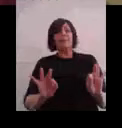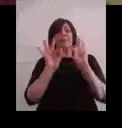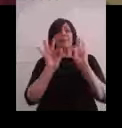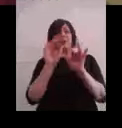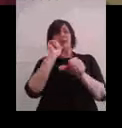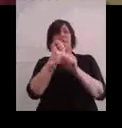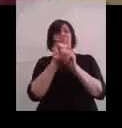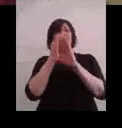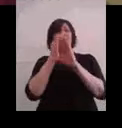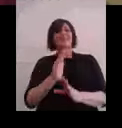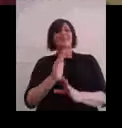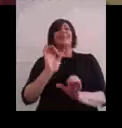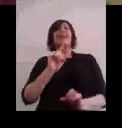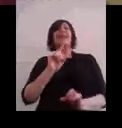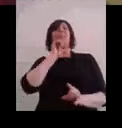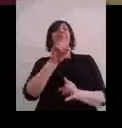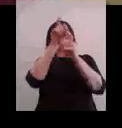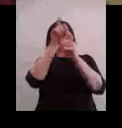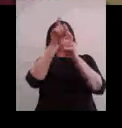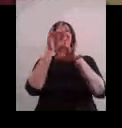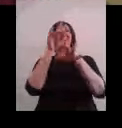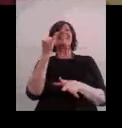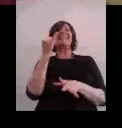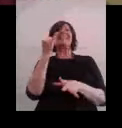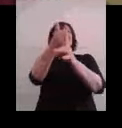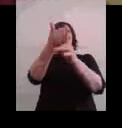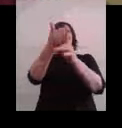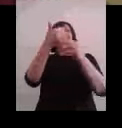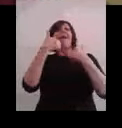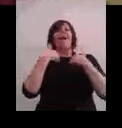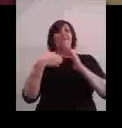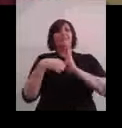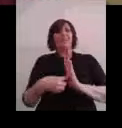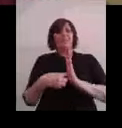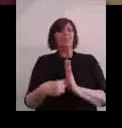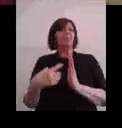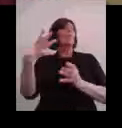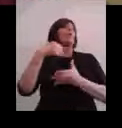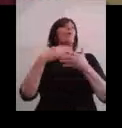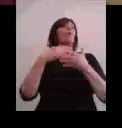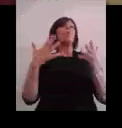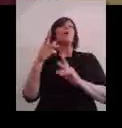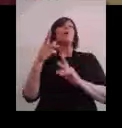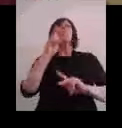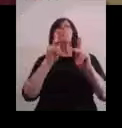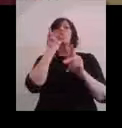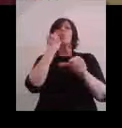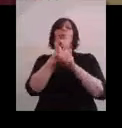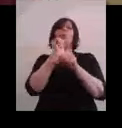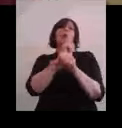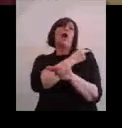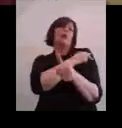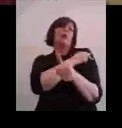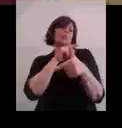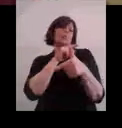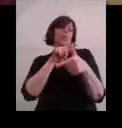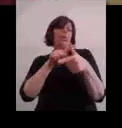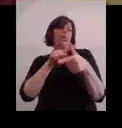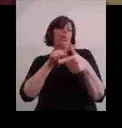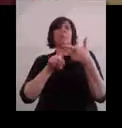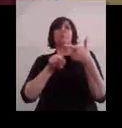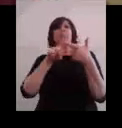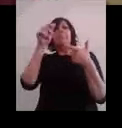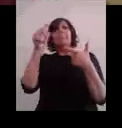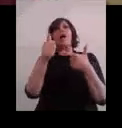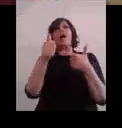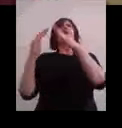symptomatic. So that would include people who are working in hospitals and other community